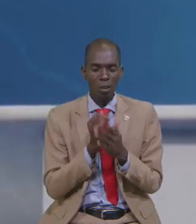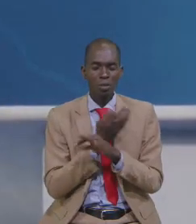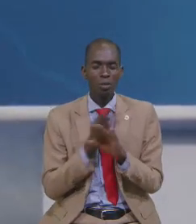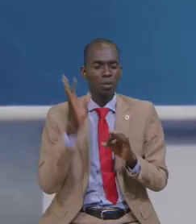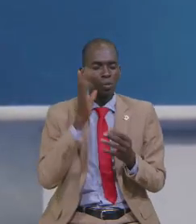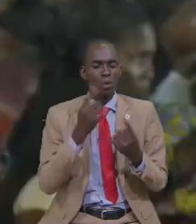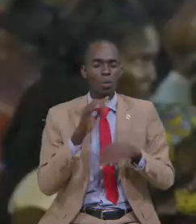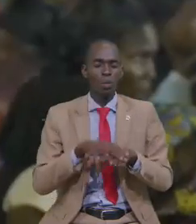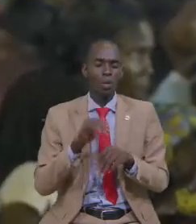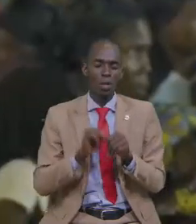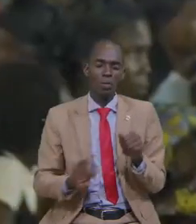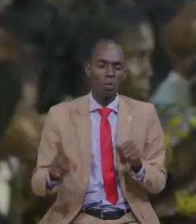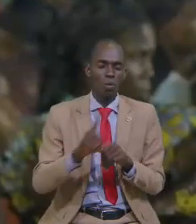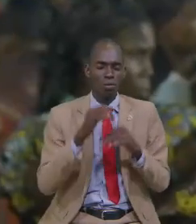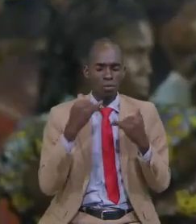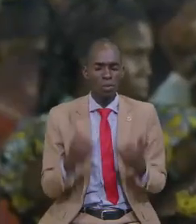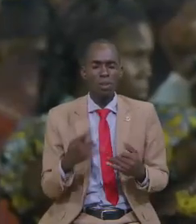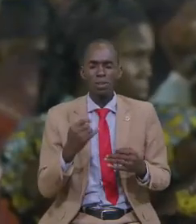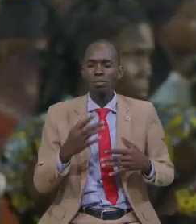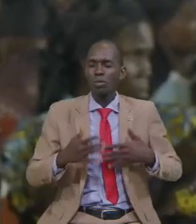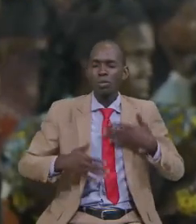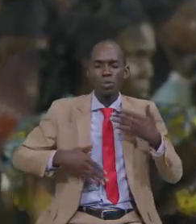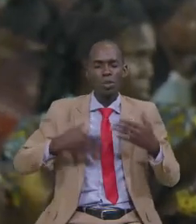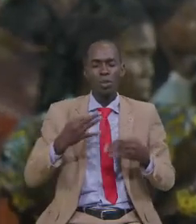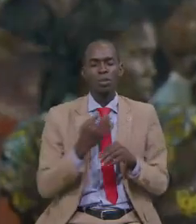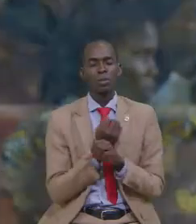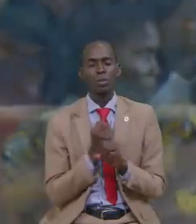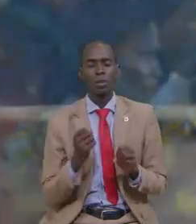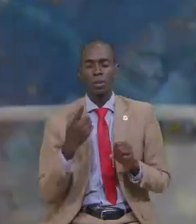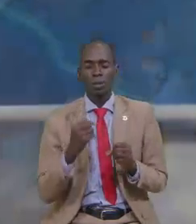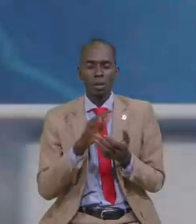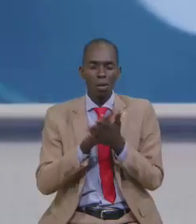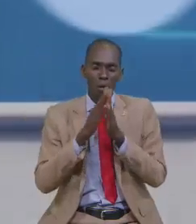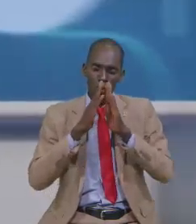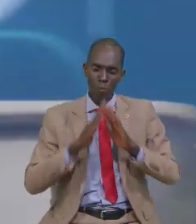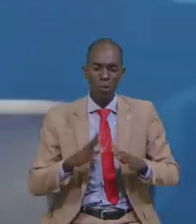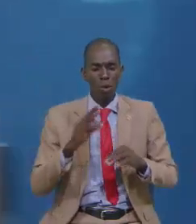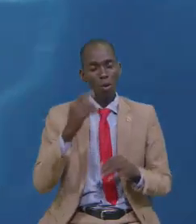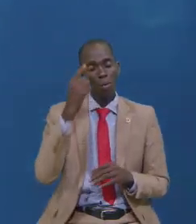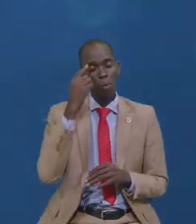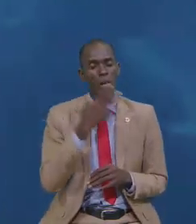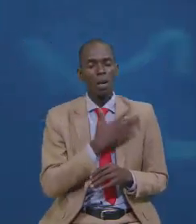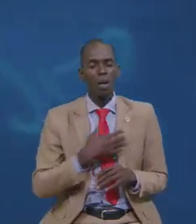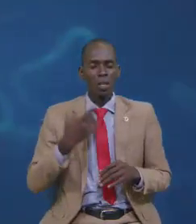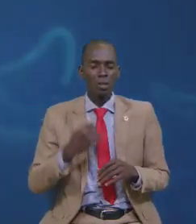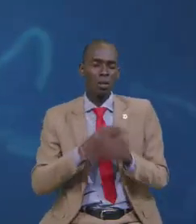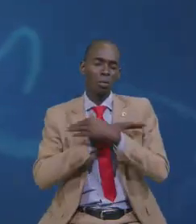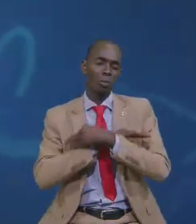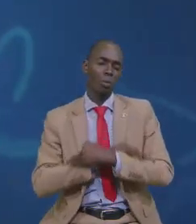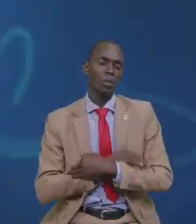everyone right now. The joy of salvation, the peace of mind, and the rest in their soul,